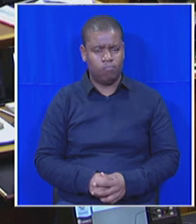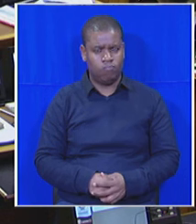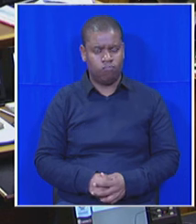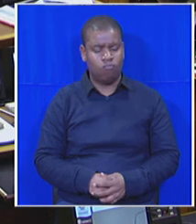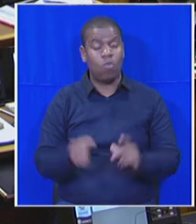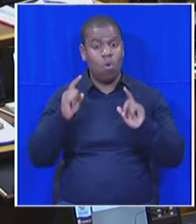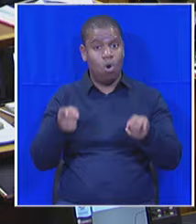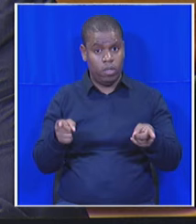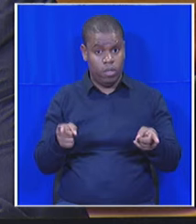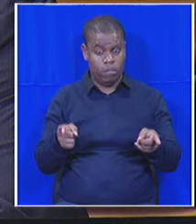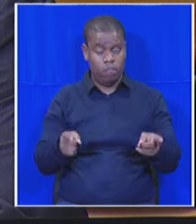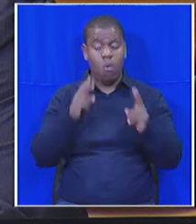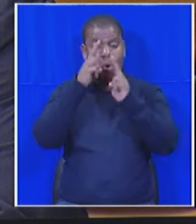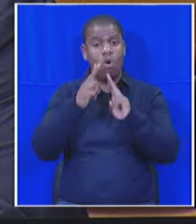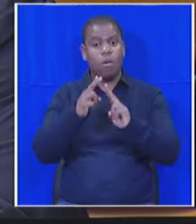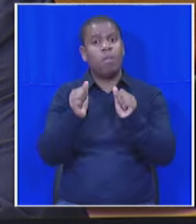Order. Honorable members.